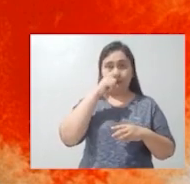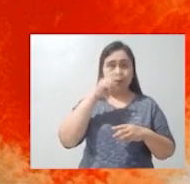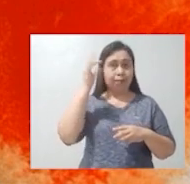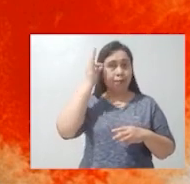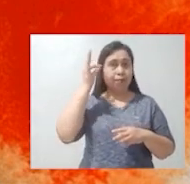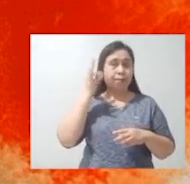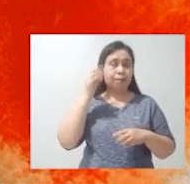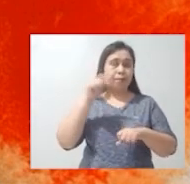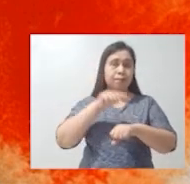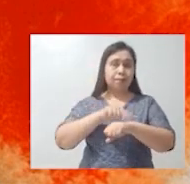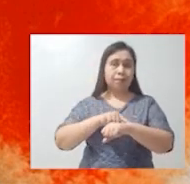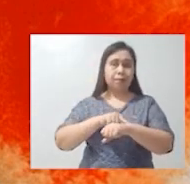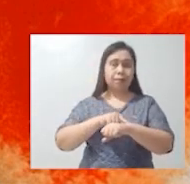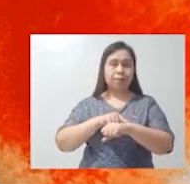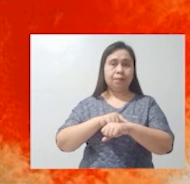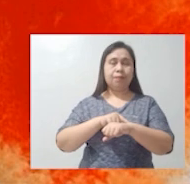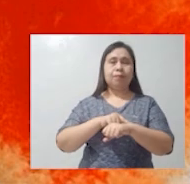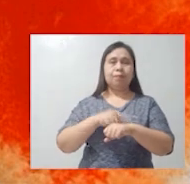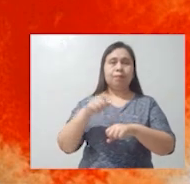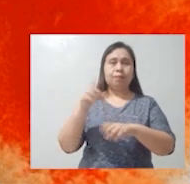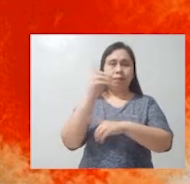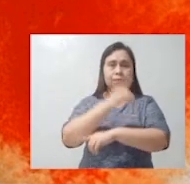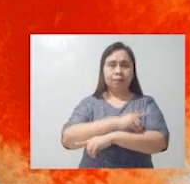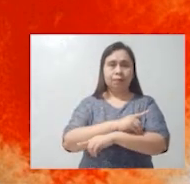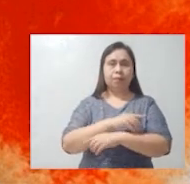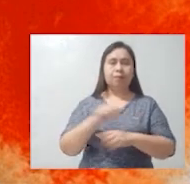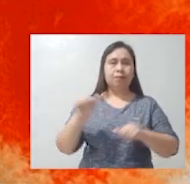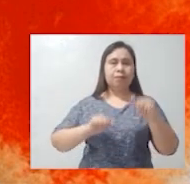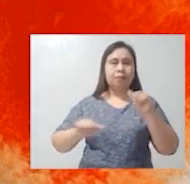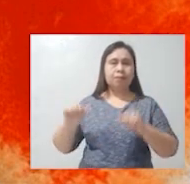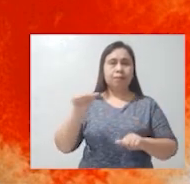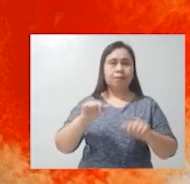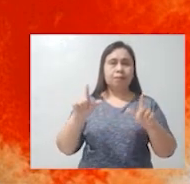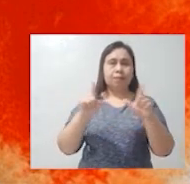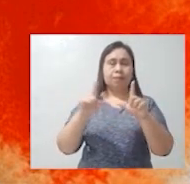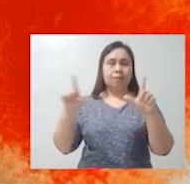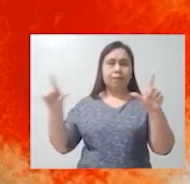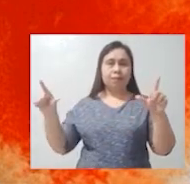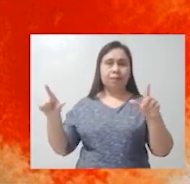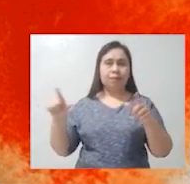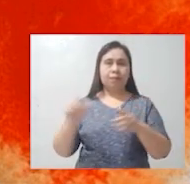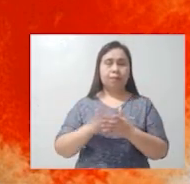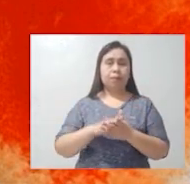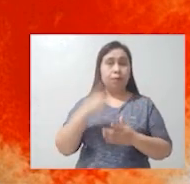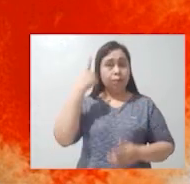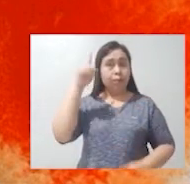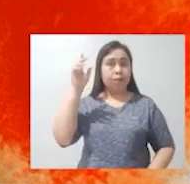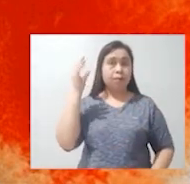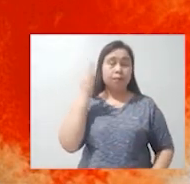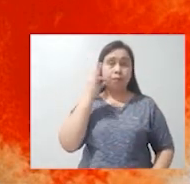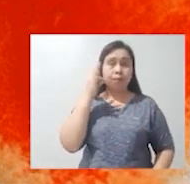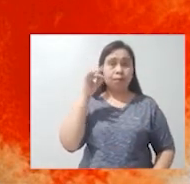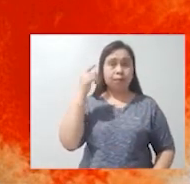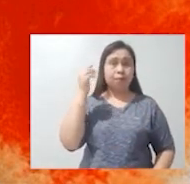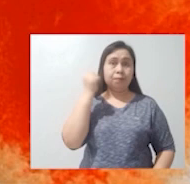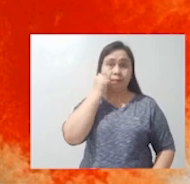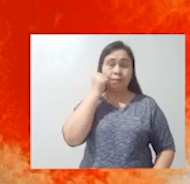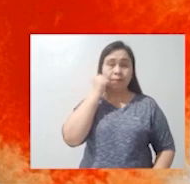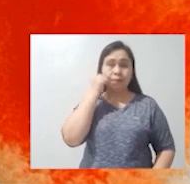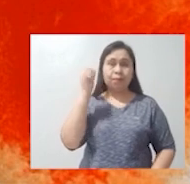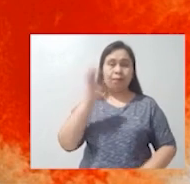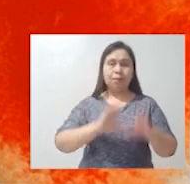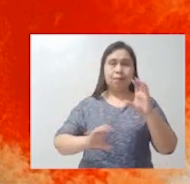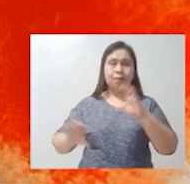day, activity level, for females, the stage in their monthly menstrual cycle, and the method